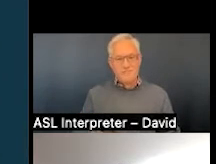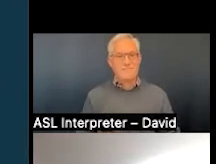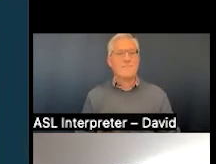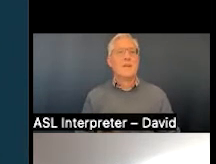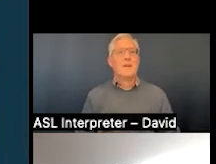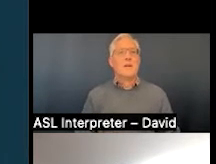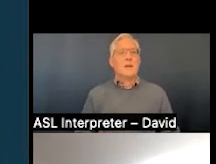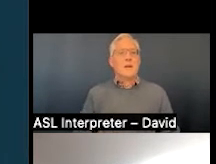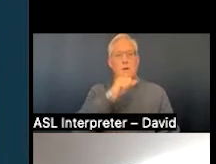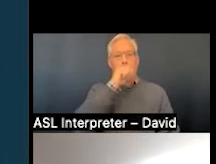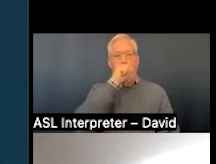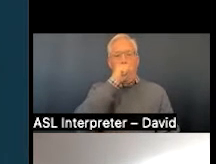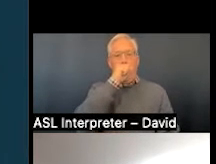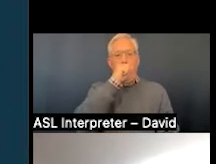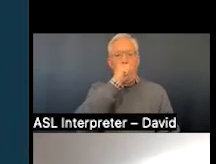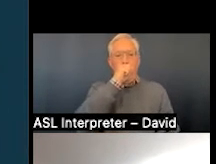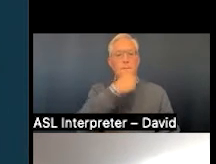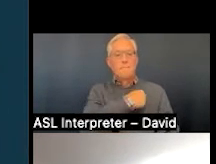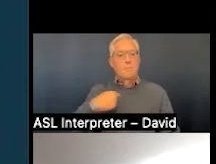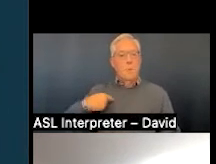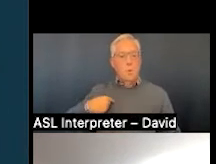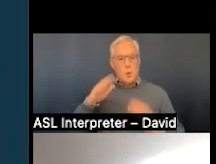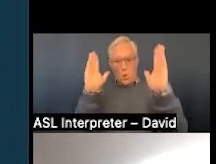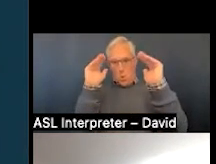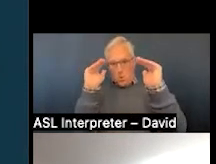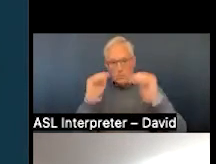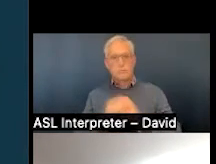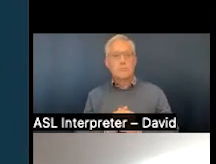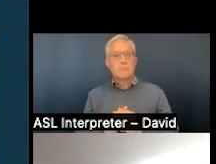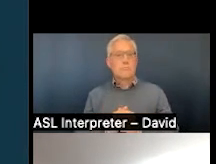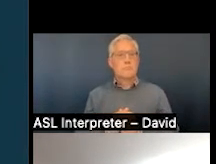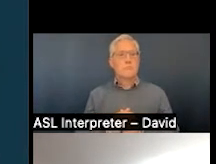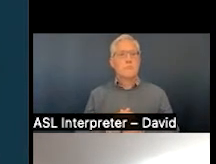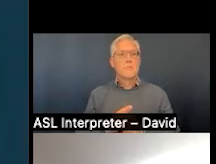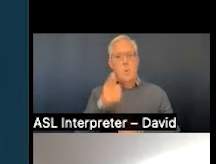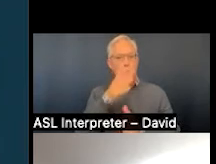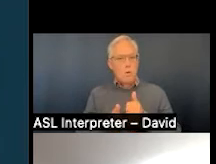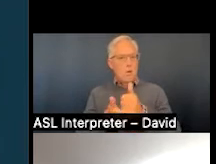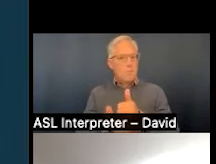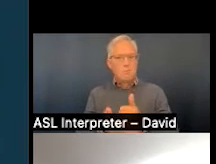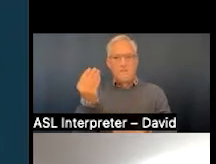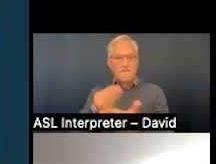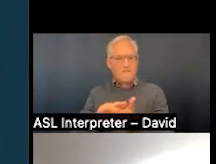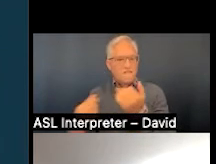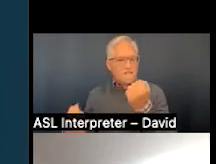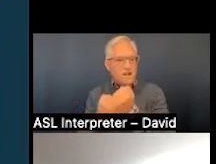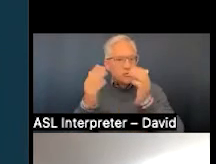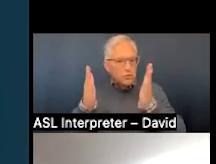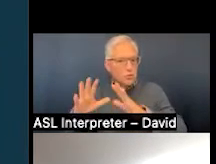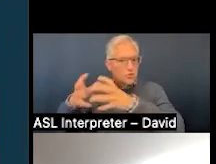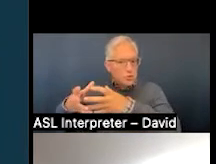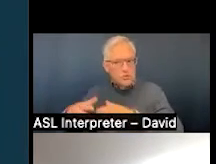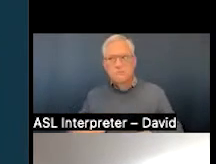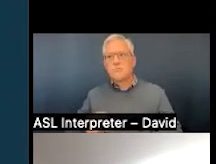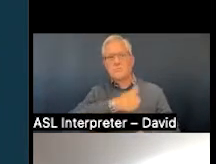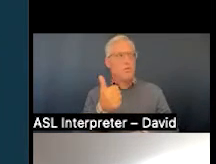We hope that it's going to be built into delivery paths for funders and for other organisations, particularly in